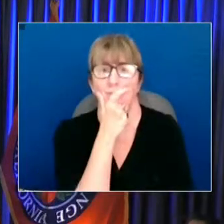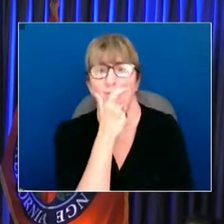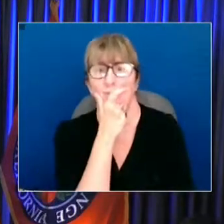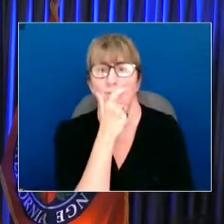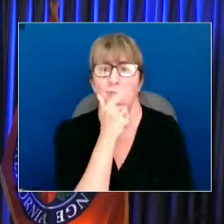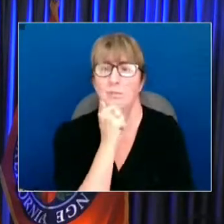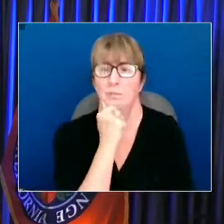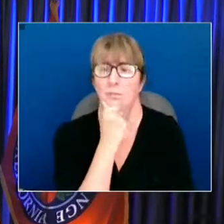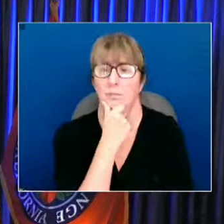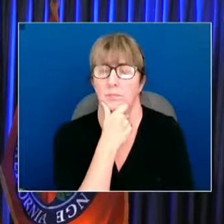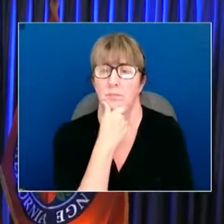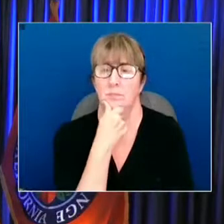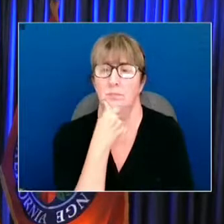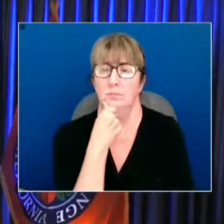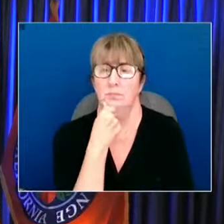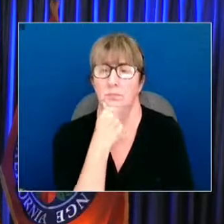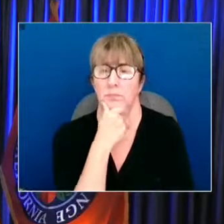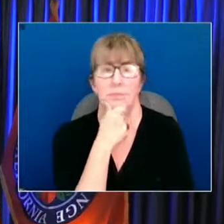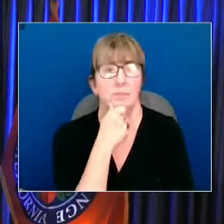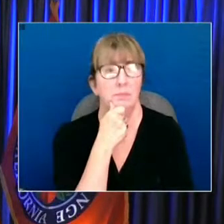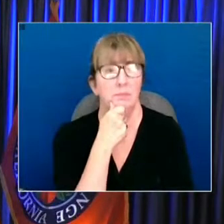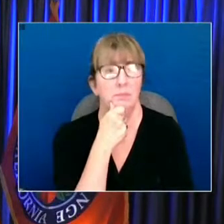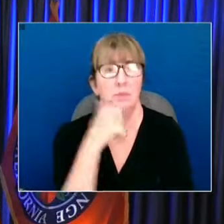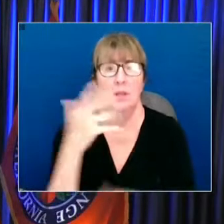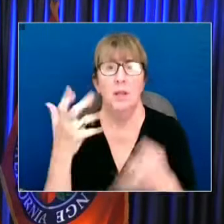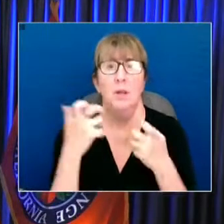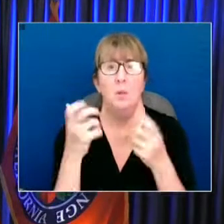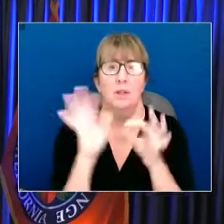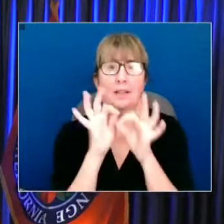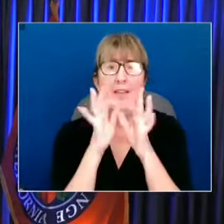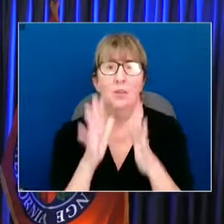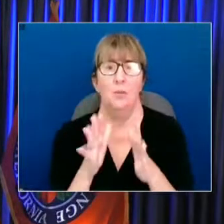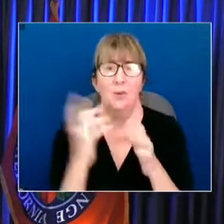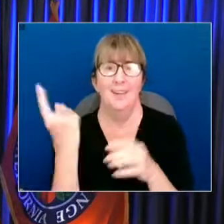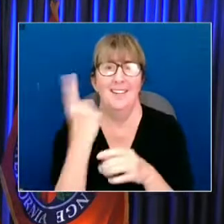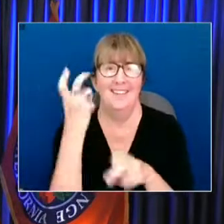See, we'd have to give you. I want to give the sign language person something hard to say.